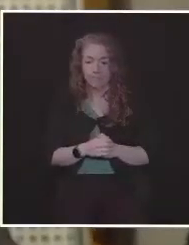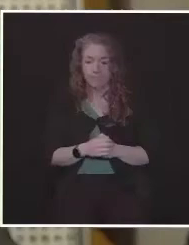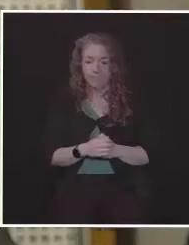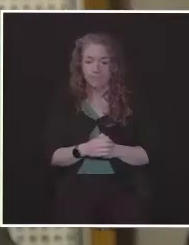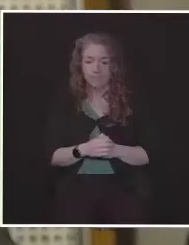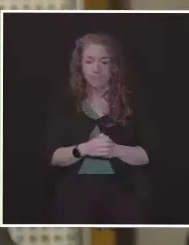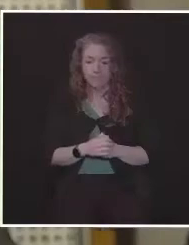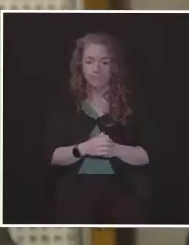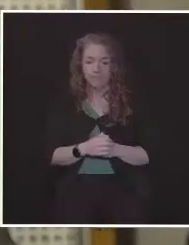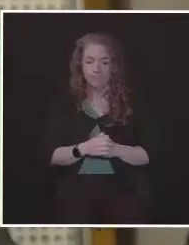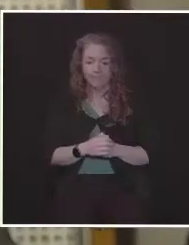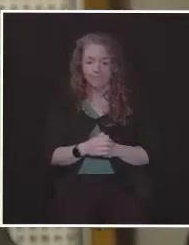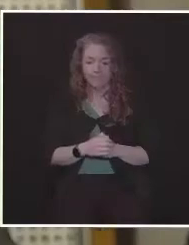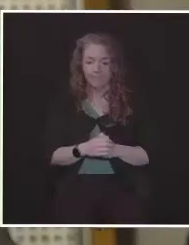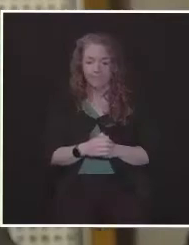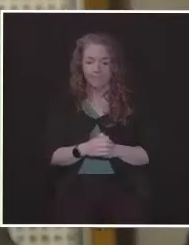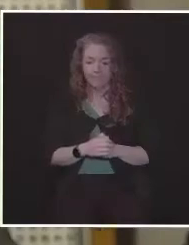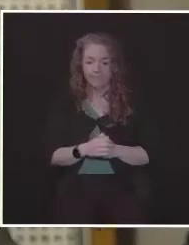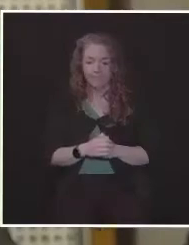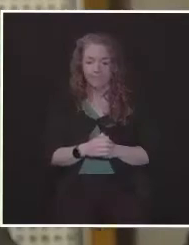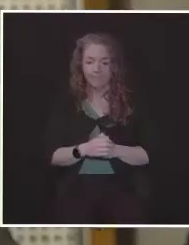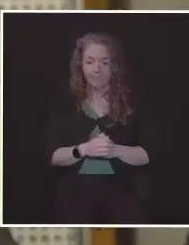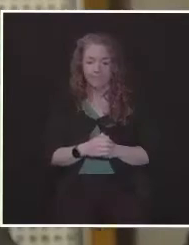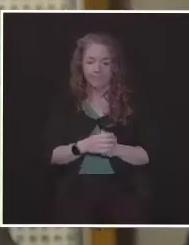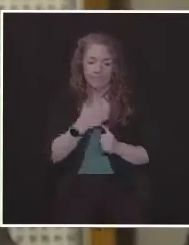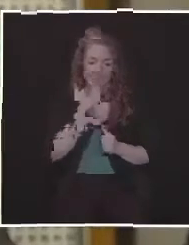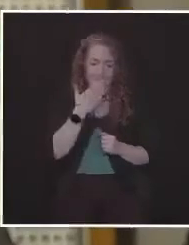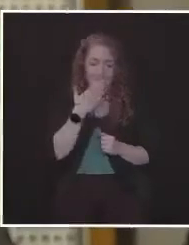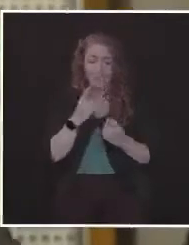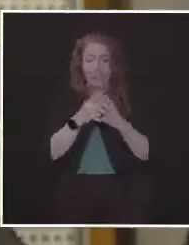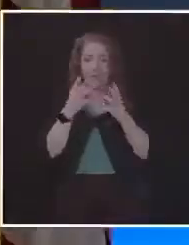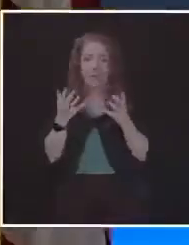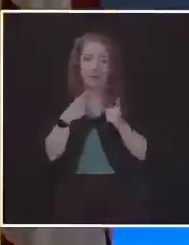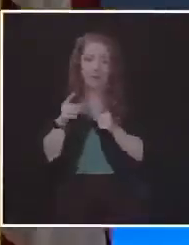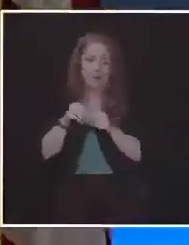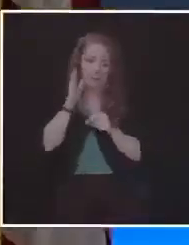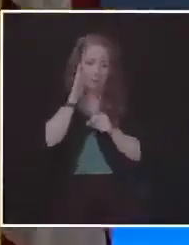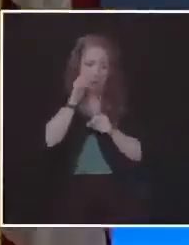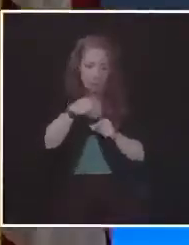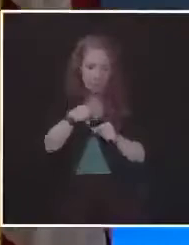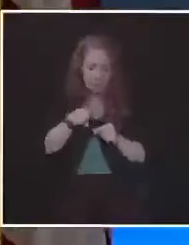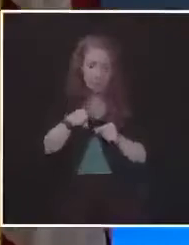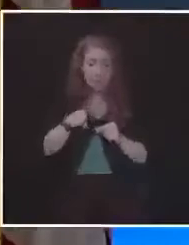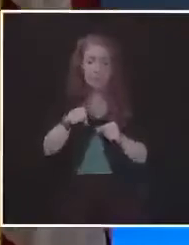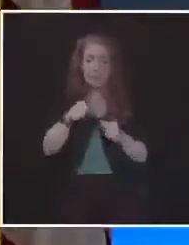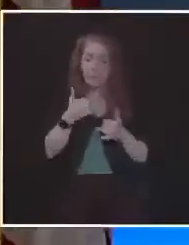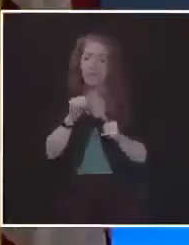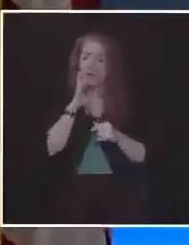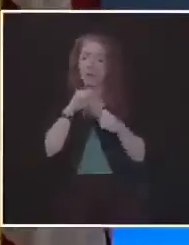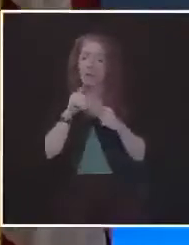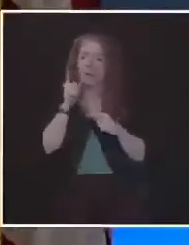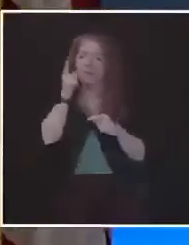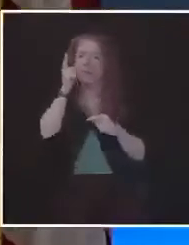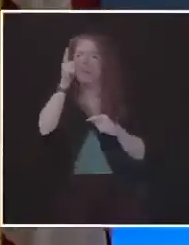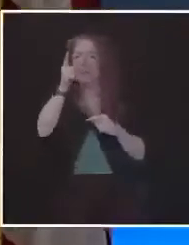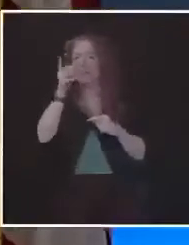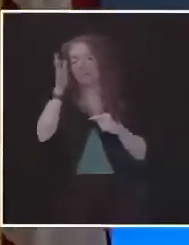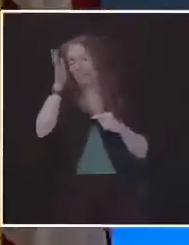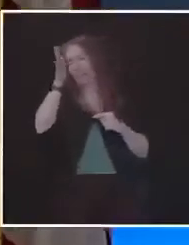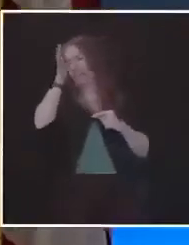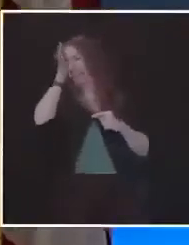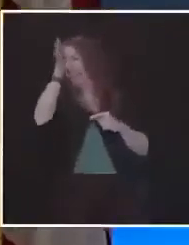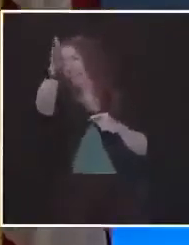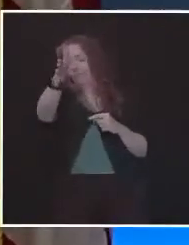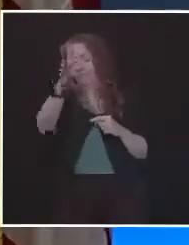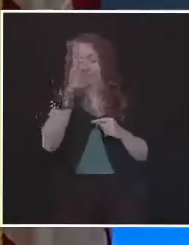Okay. Thank you. There's a lot going on in the future. Now let's talk about the deep future or the far future. Jim, this